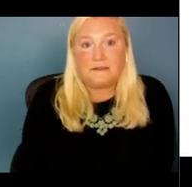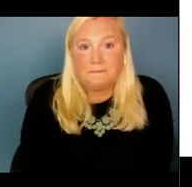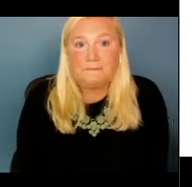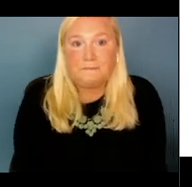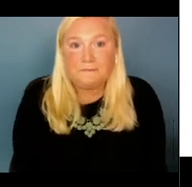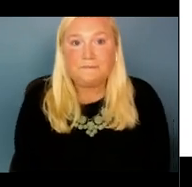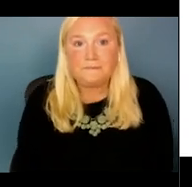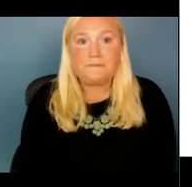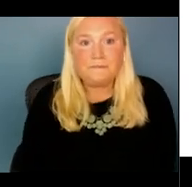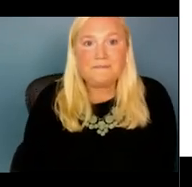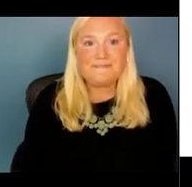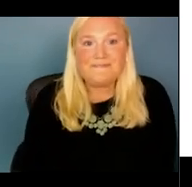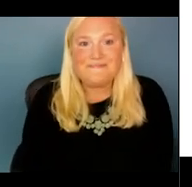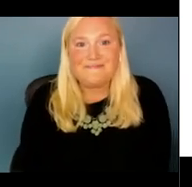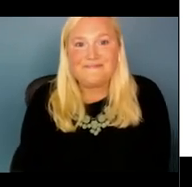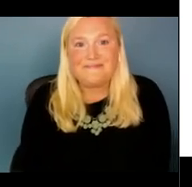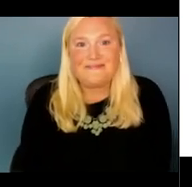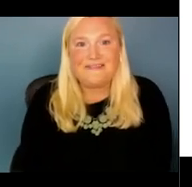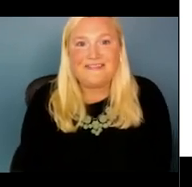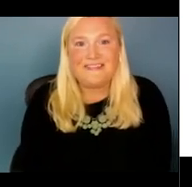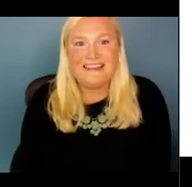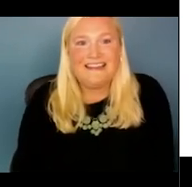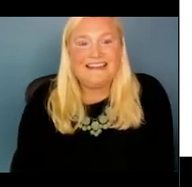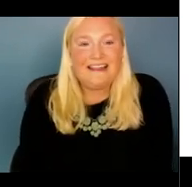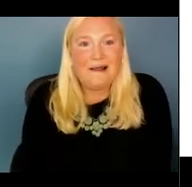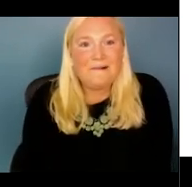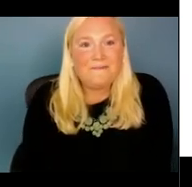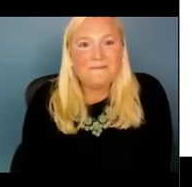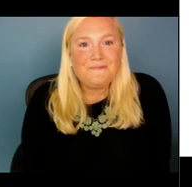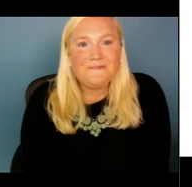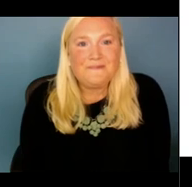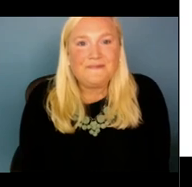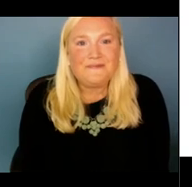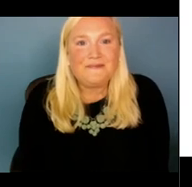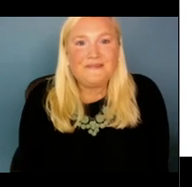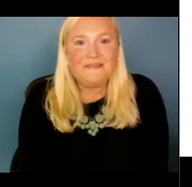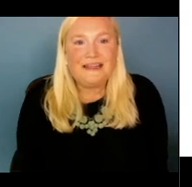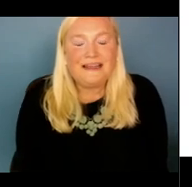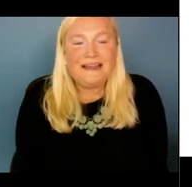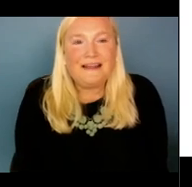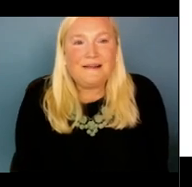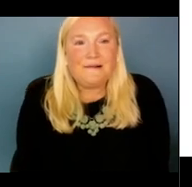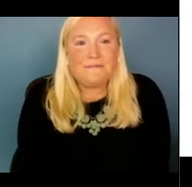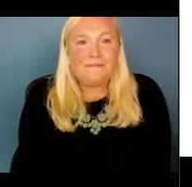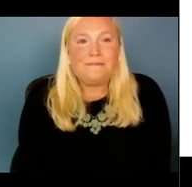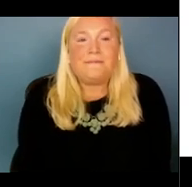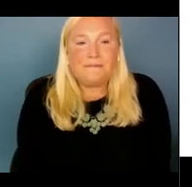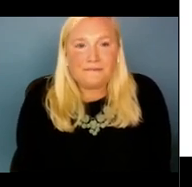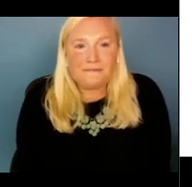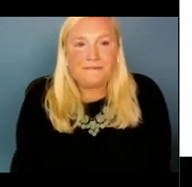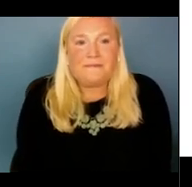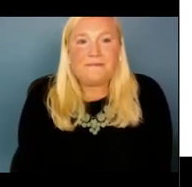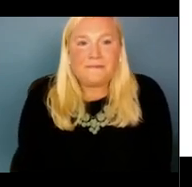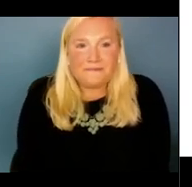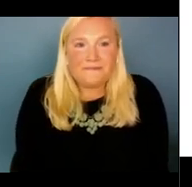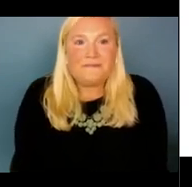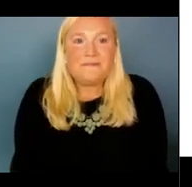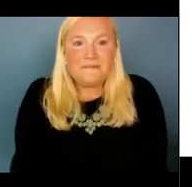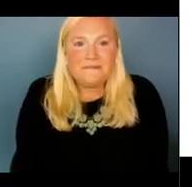kinds of days. Excellent. Yeah, I was thinking back. My mom used to work in the juvenile